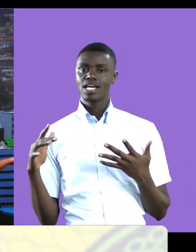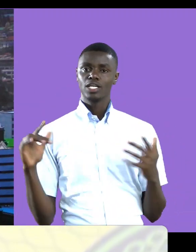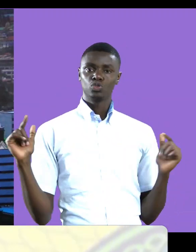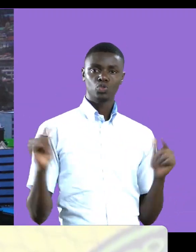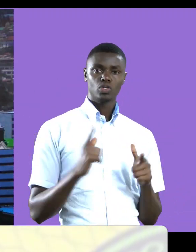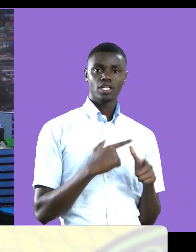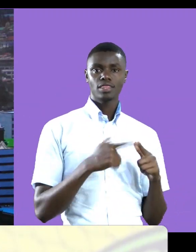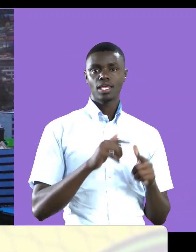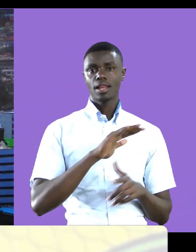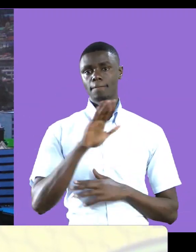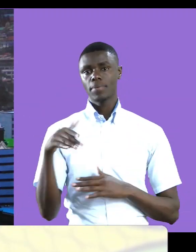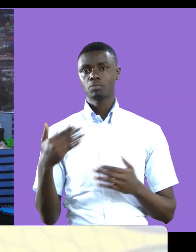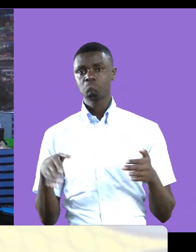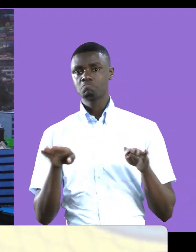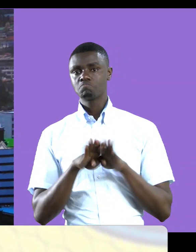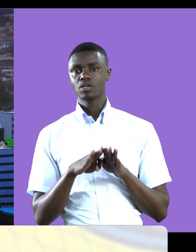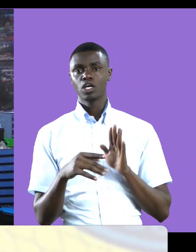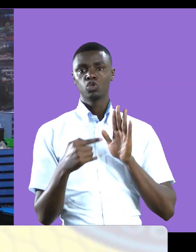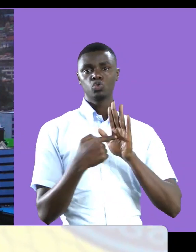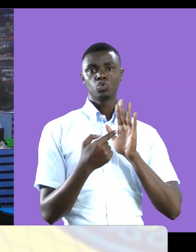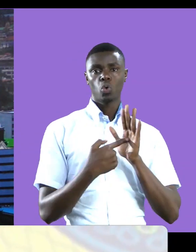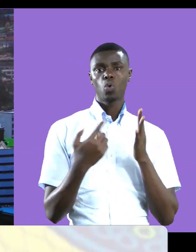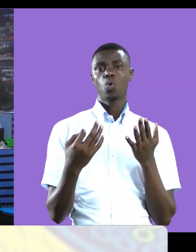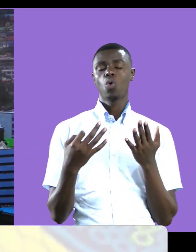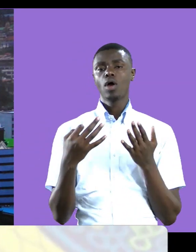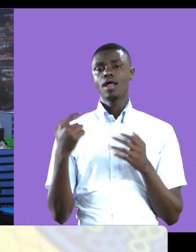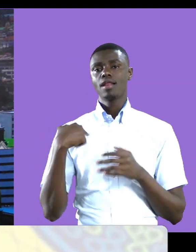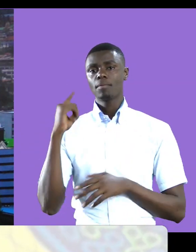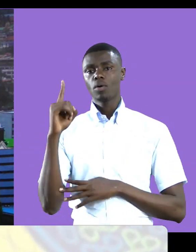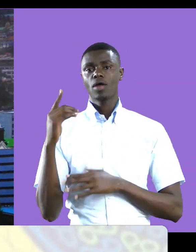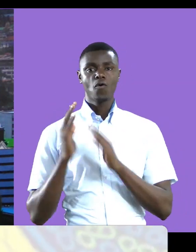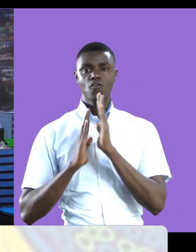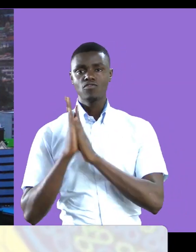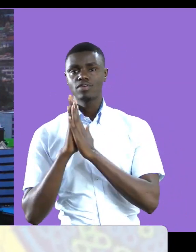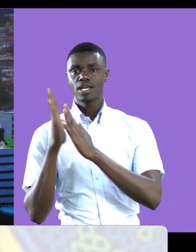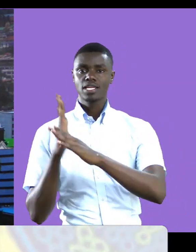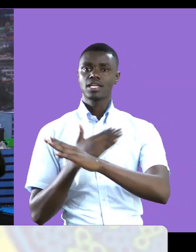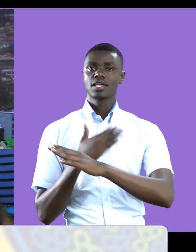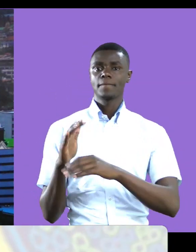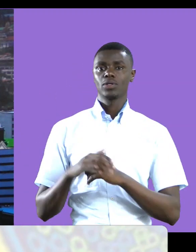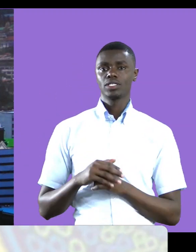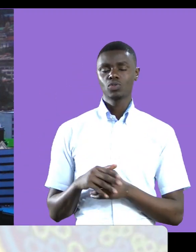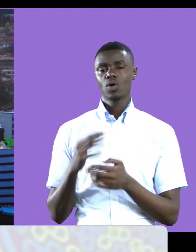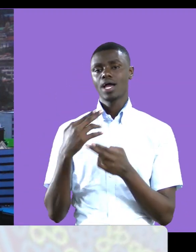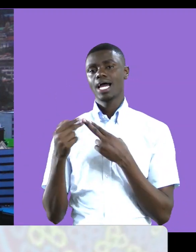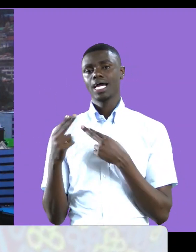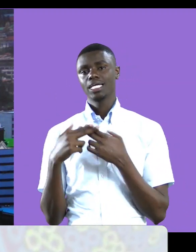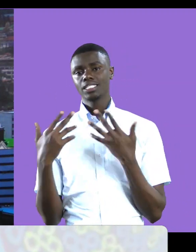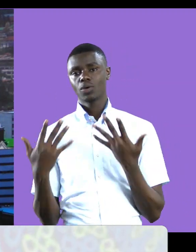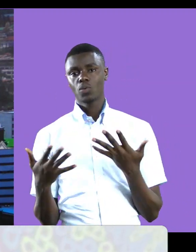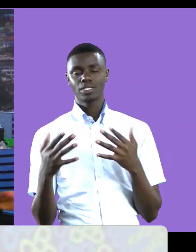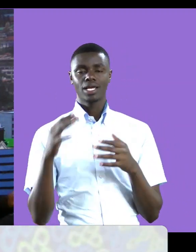style. Kumbuka, this is your number one stop shop of reggae music. So come here, the hashtag to use is and always has been. Reggae fans. Don't legalize it.